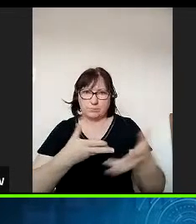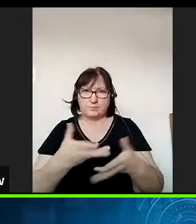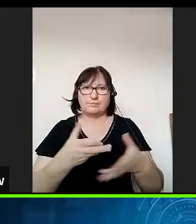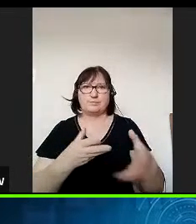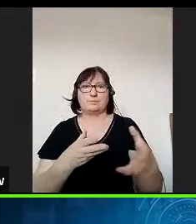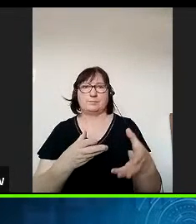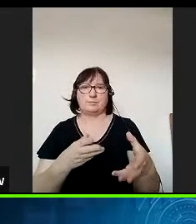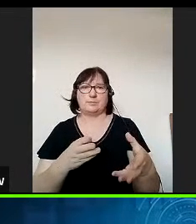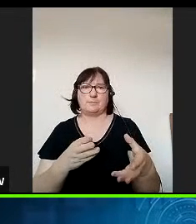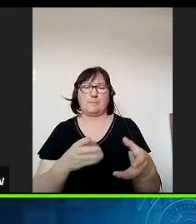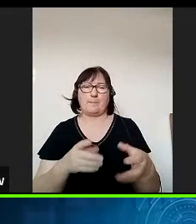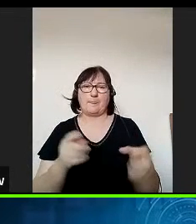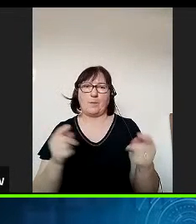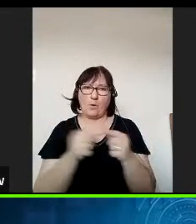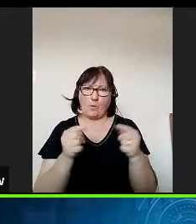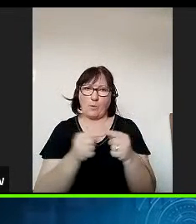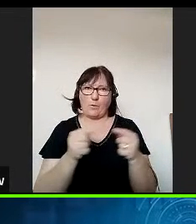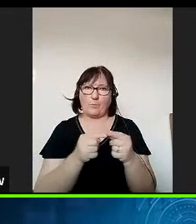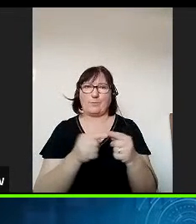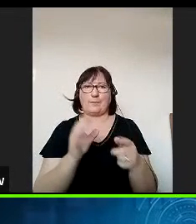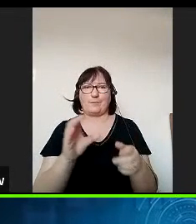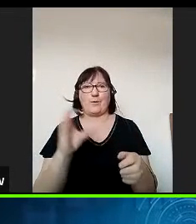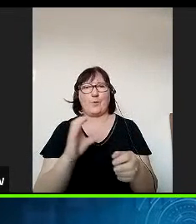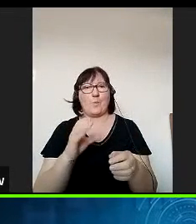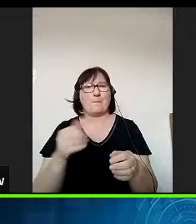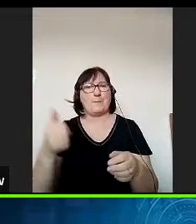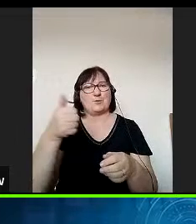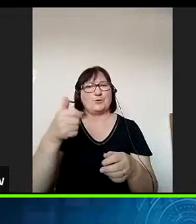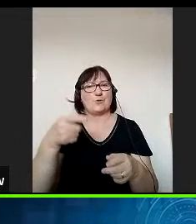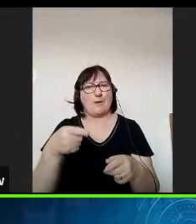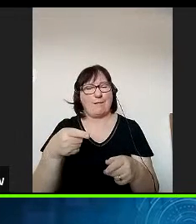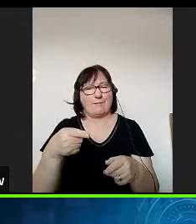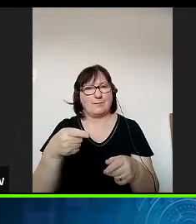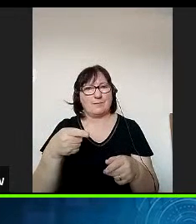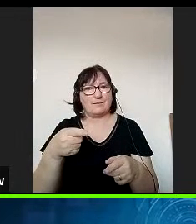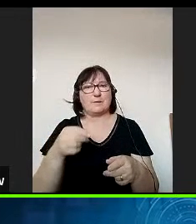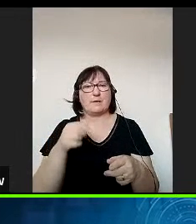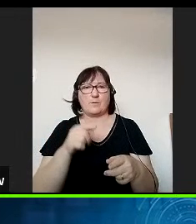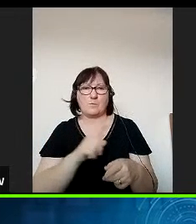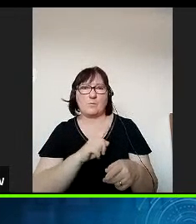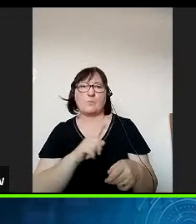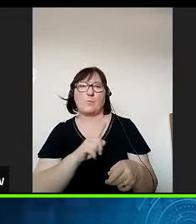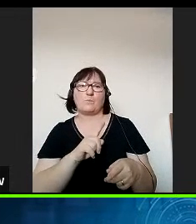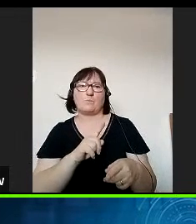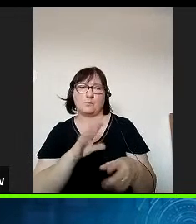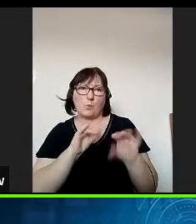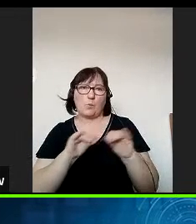how they find that the goods should be classified.